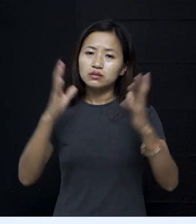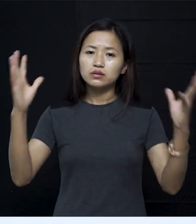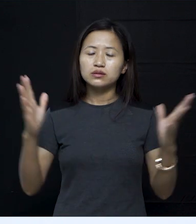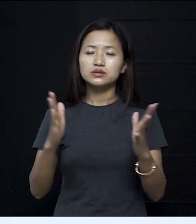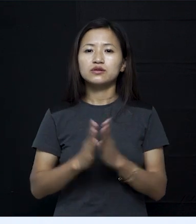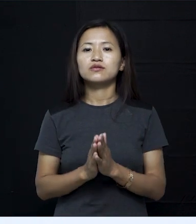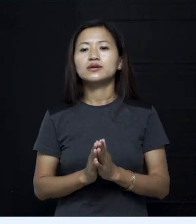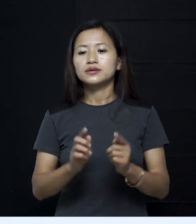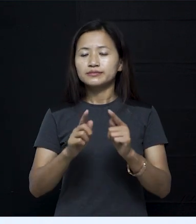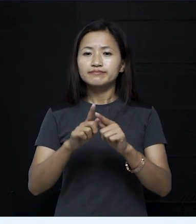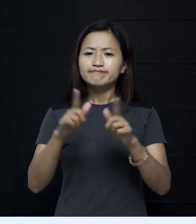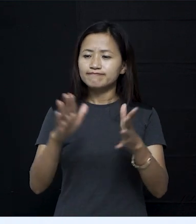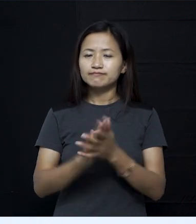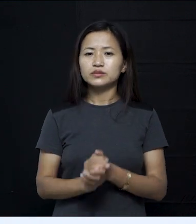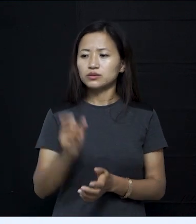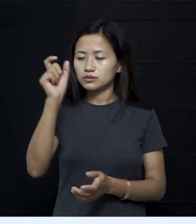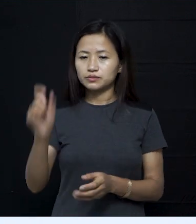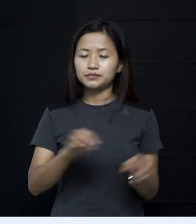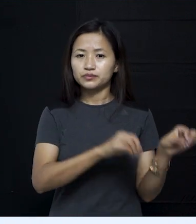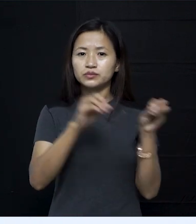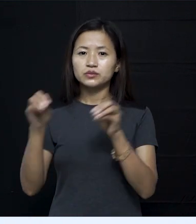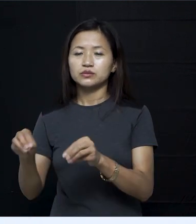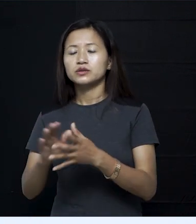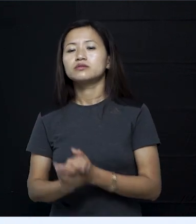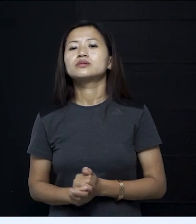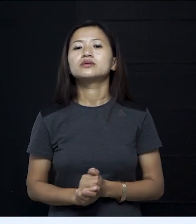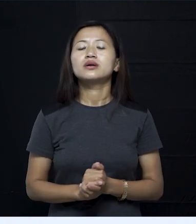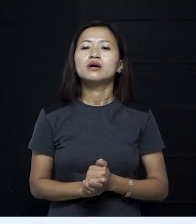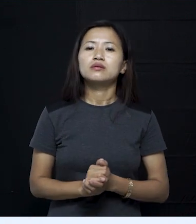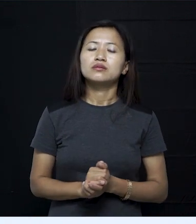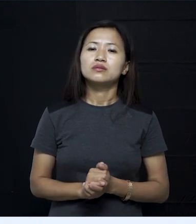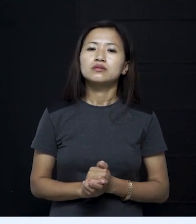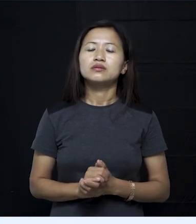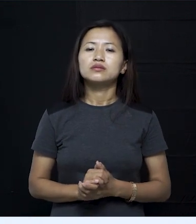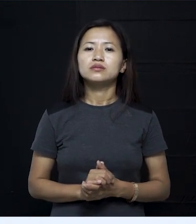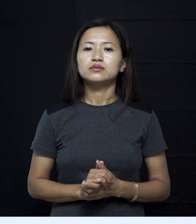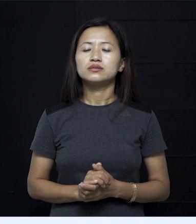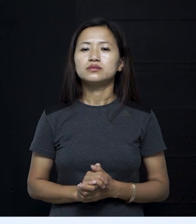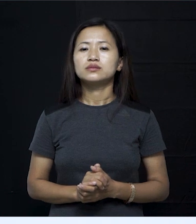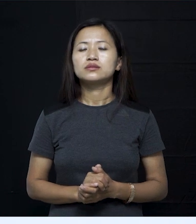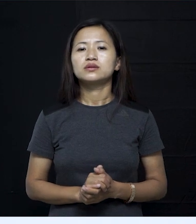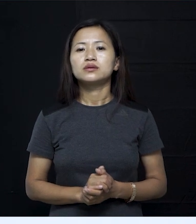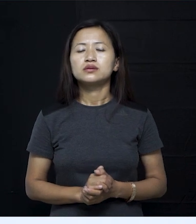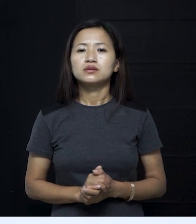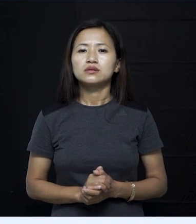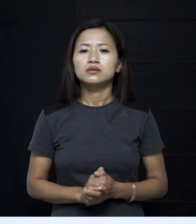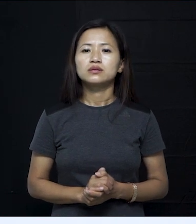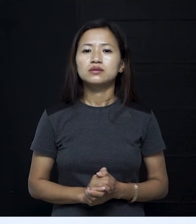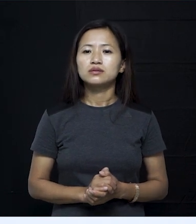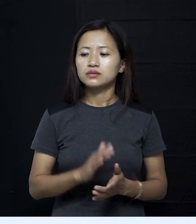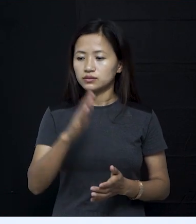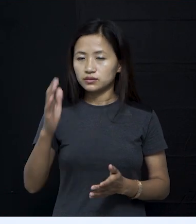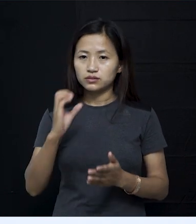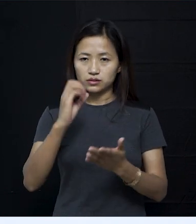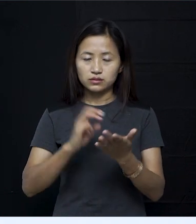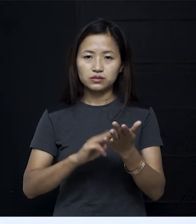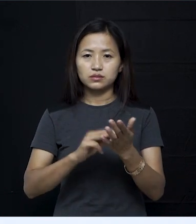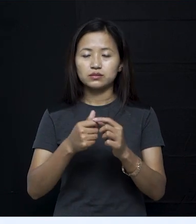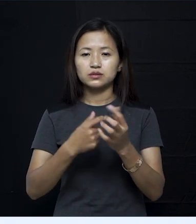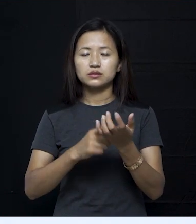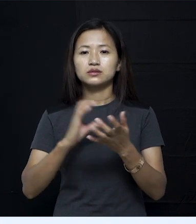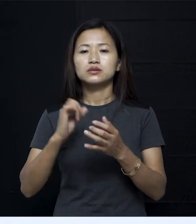more food so that they can sell it in the market. Okay, so the field will be very big, and then on top